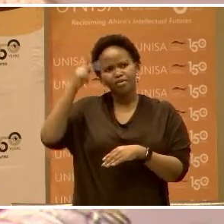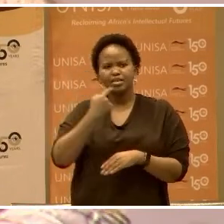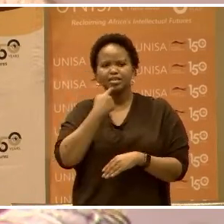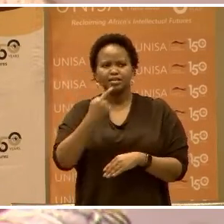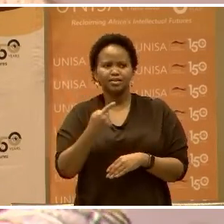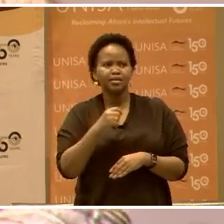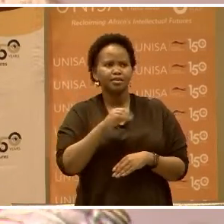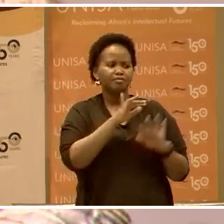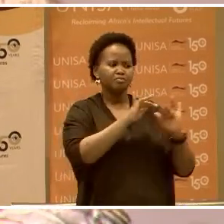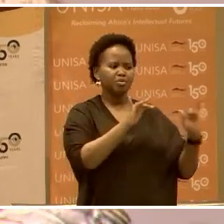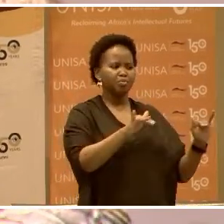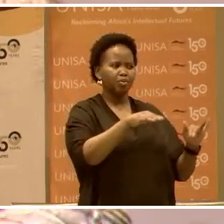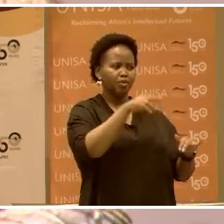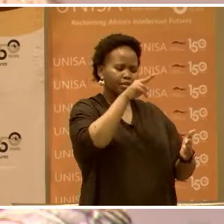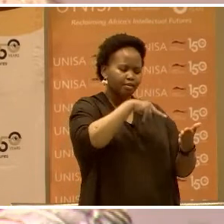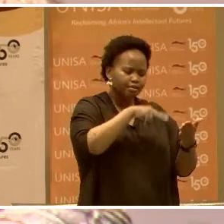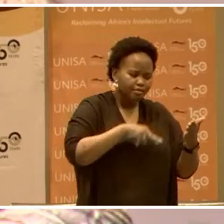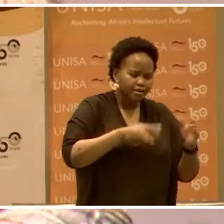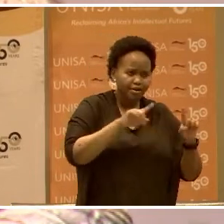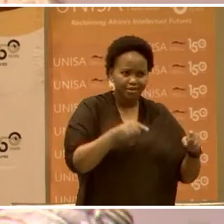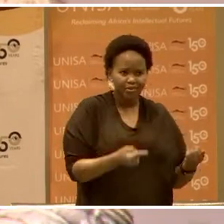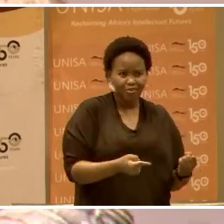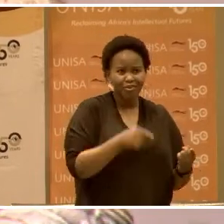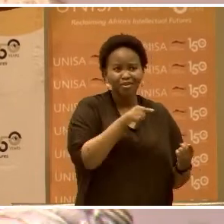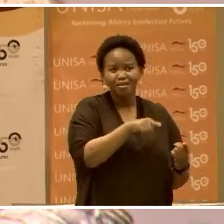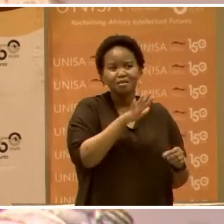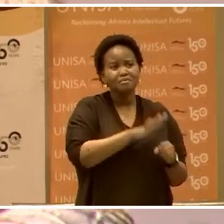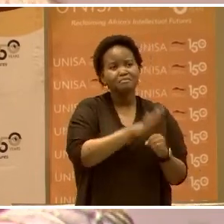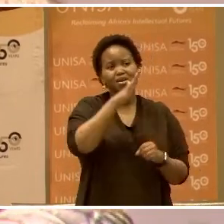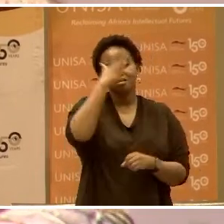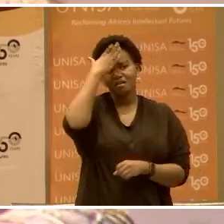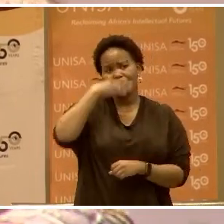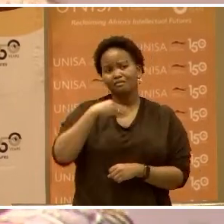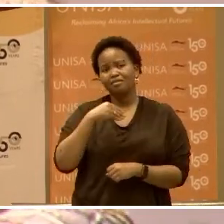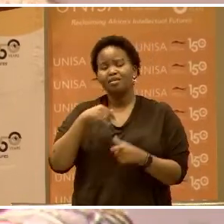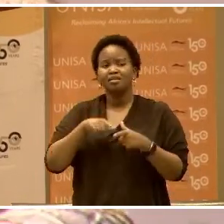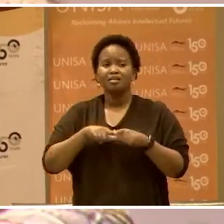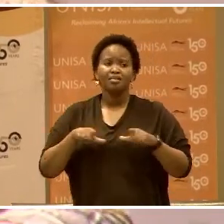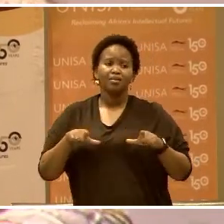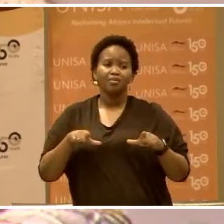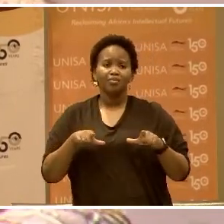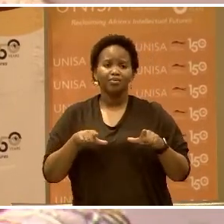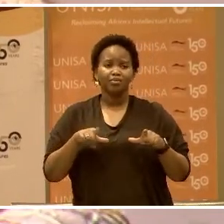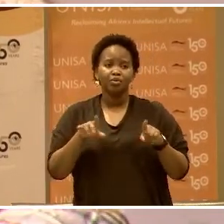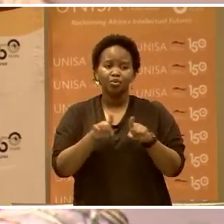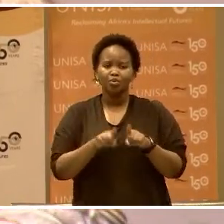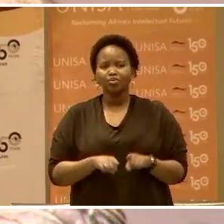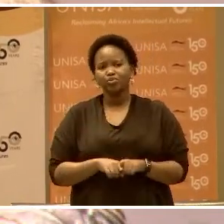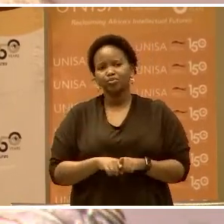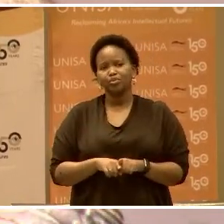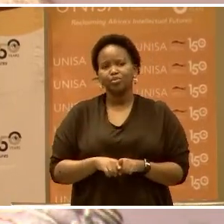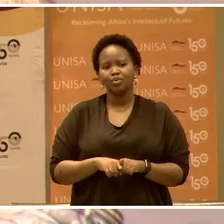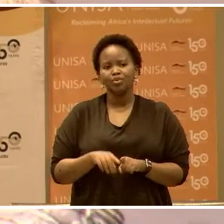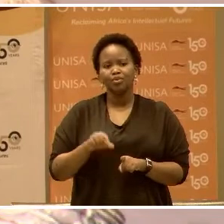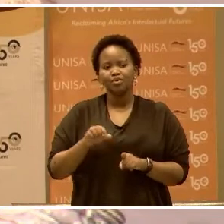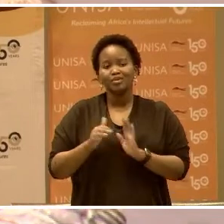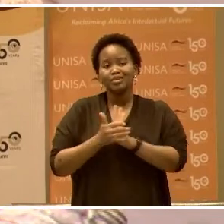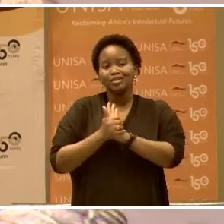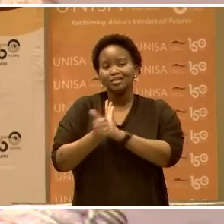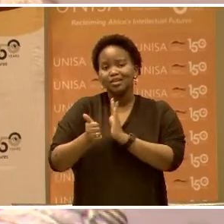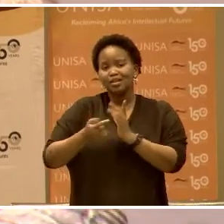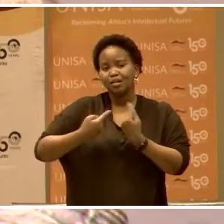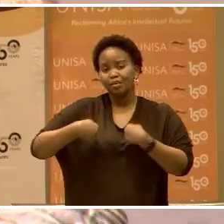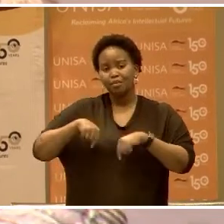our society impacts negatively on our ability to engage